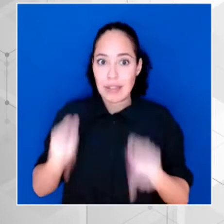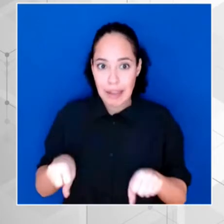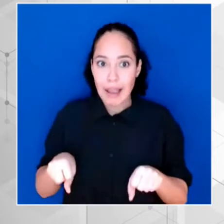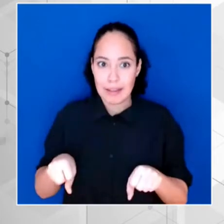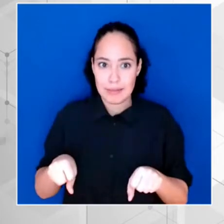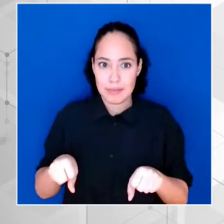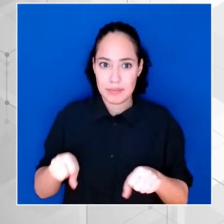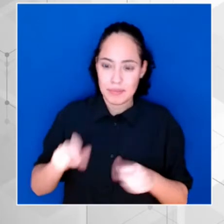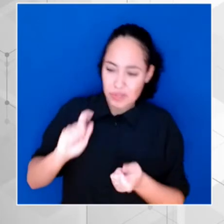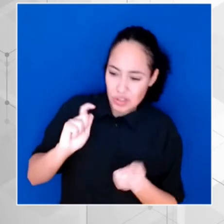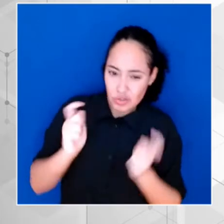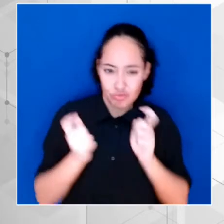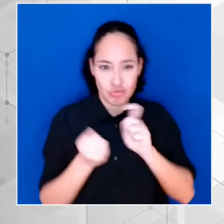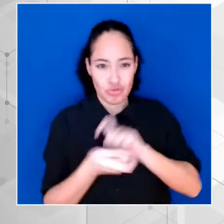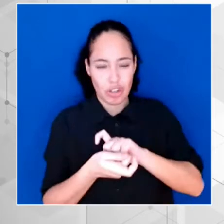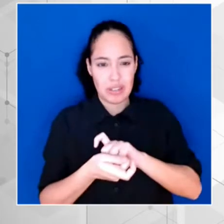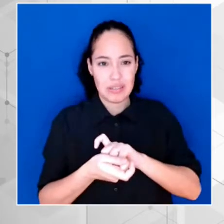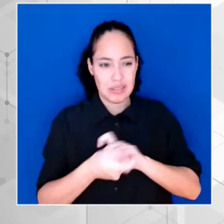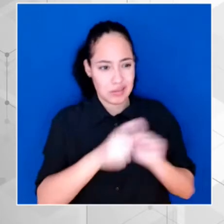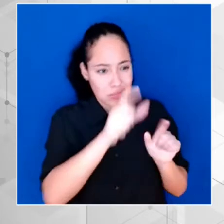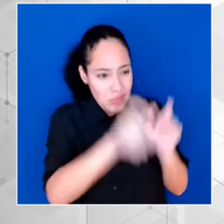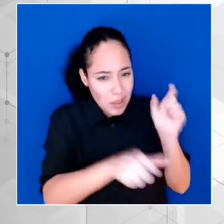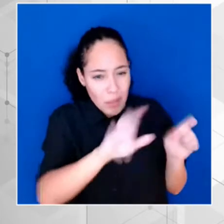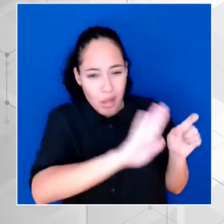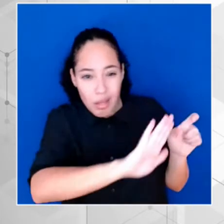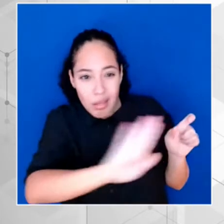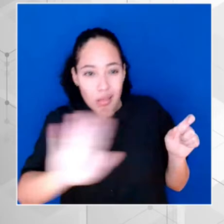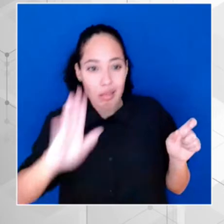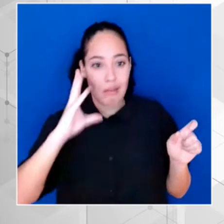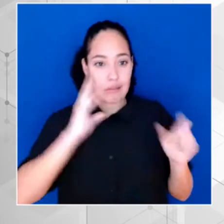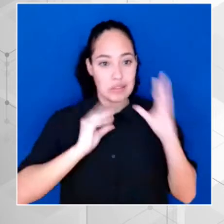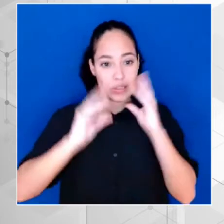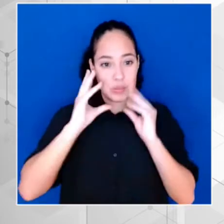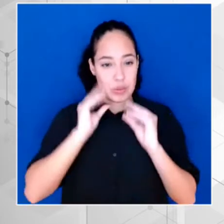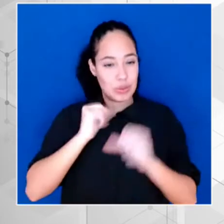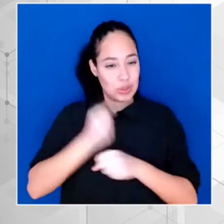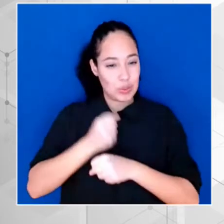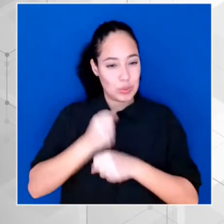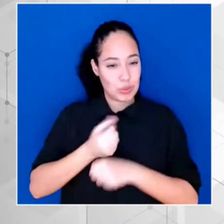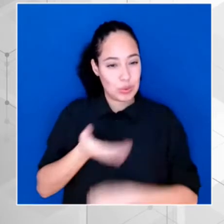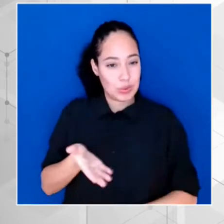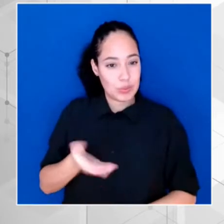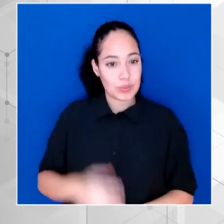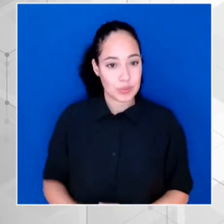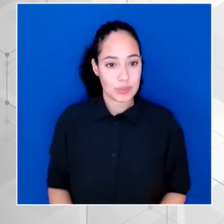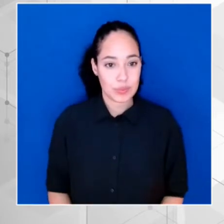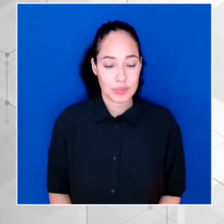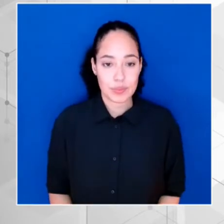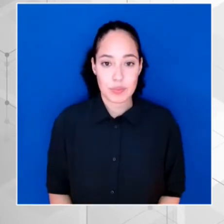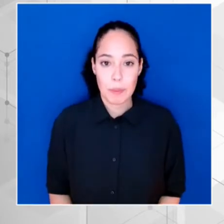workplace. So how can we tweak our workplace behaviour to maybe better include others?